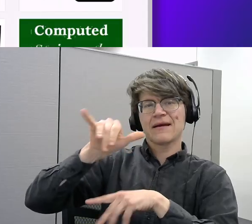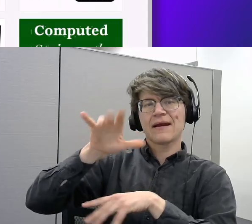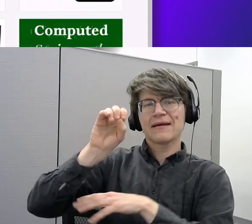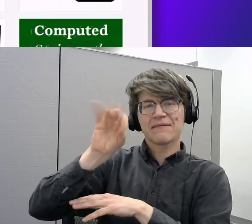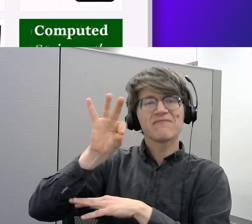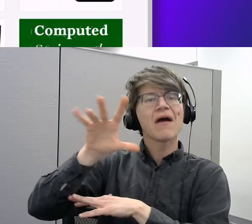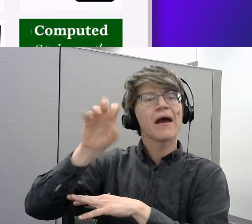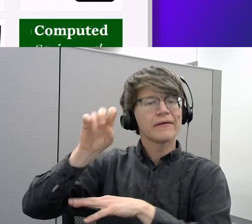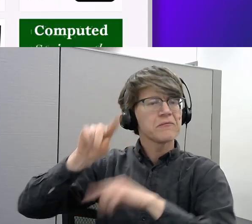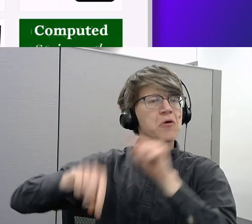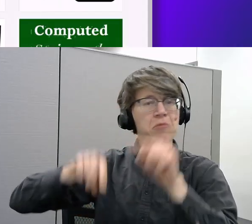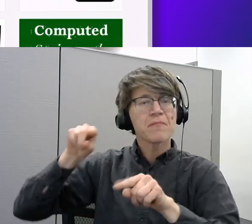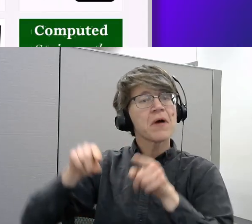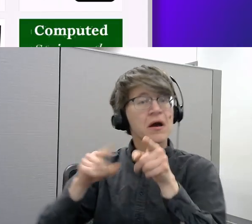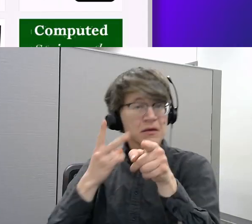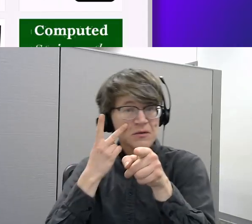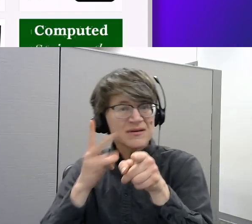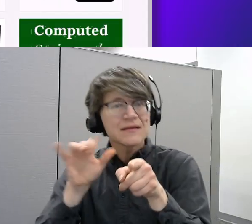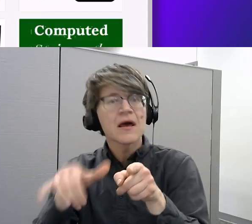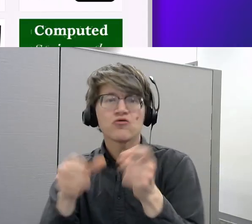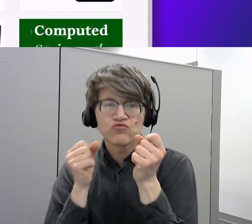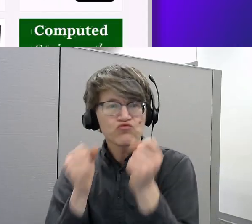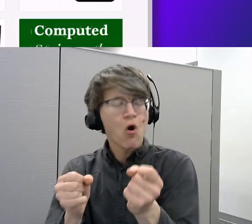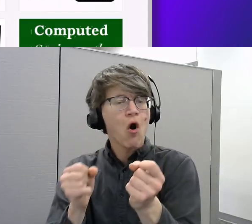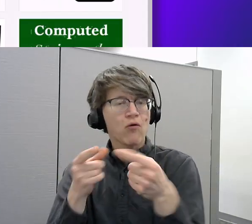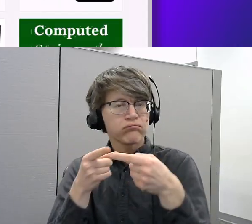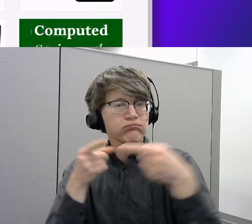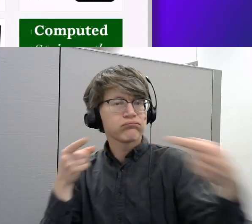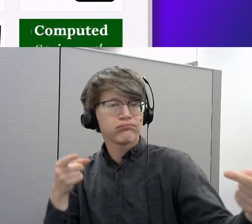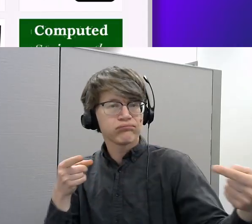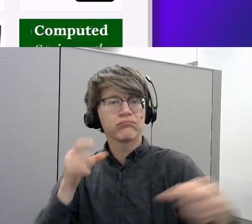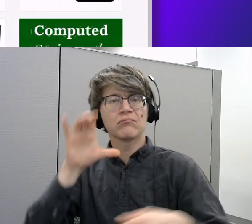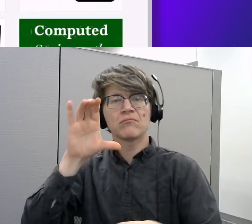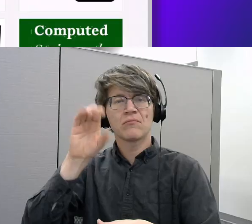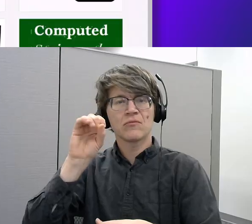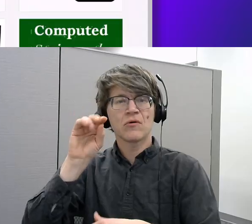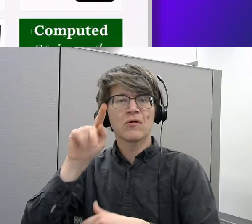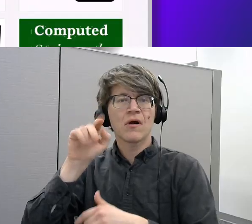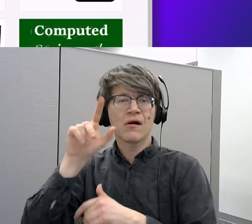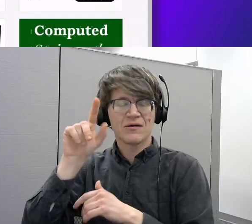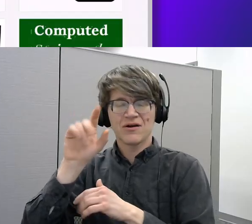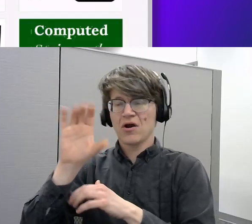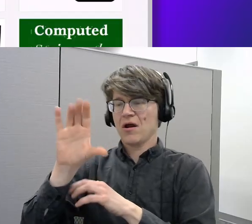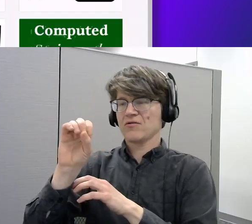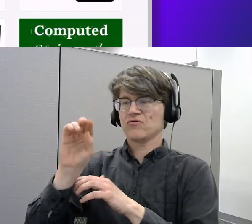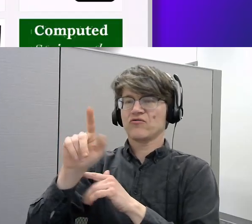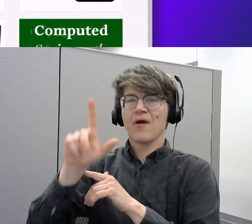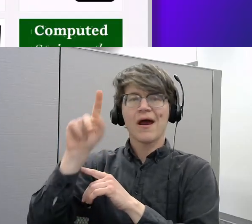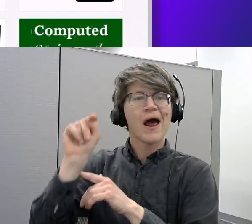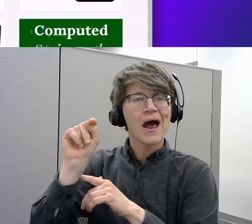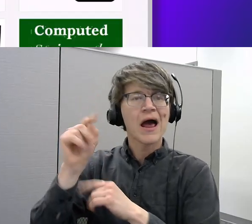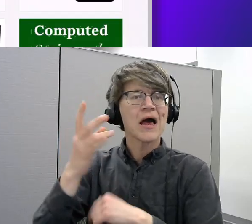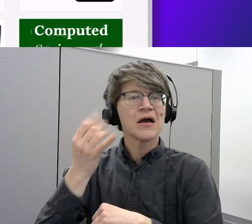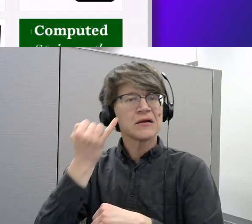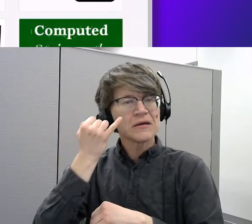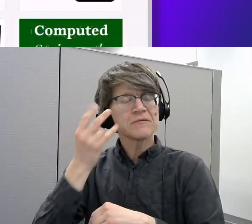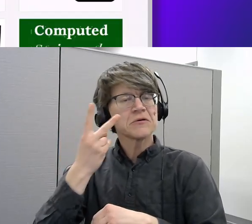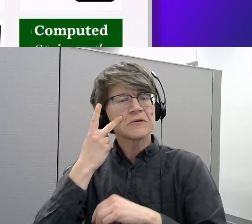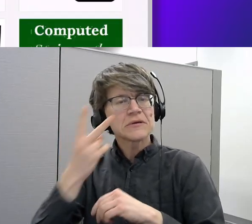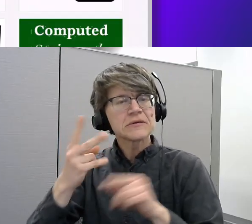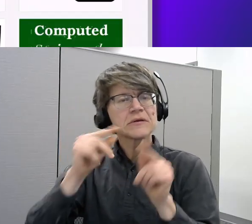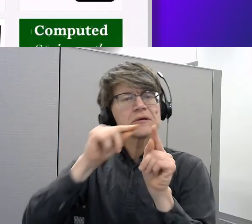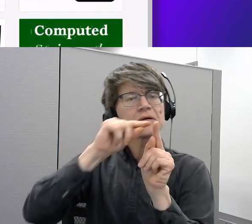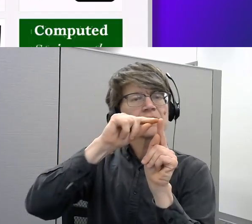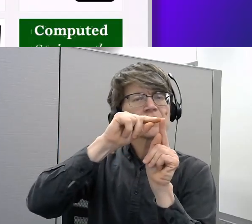can see between the letter forms how it gets really thin, where basically if it was a calligraphy pen would have turned, and that you